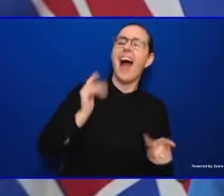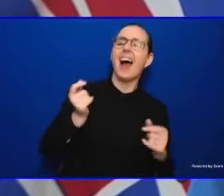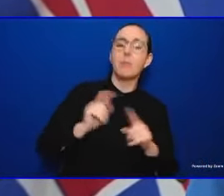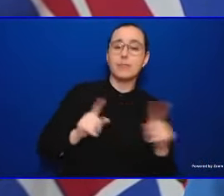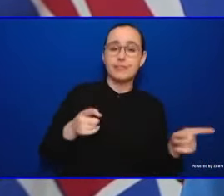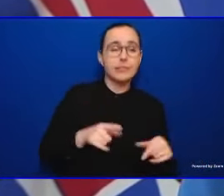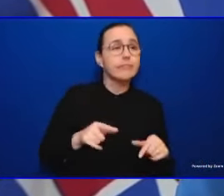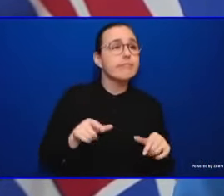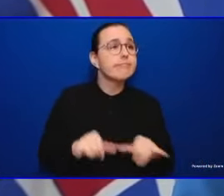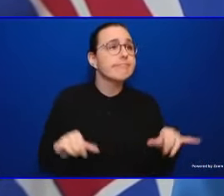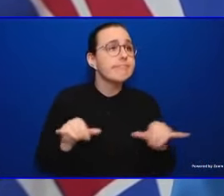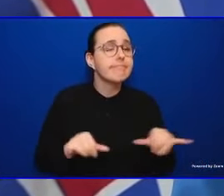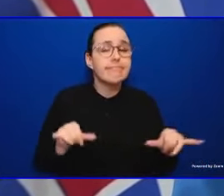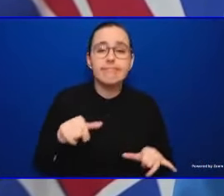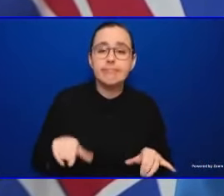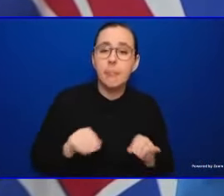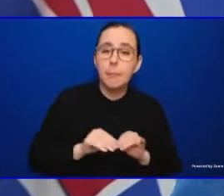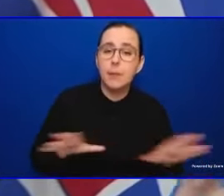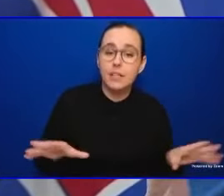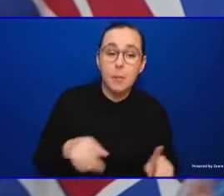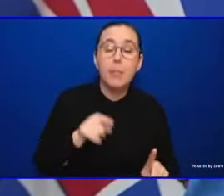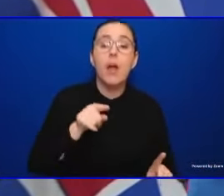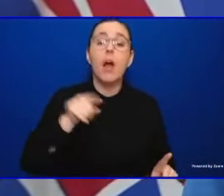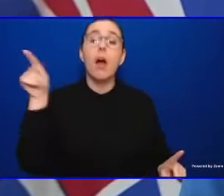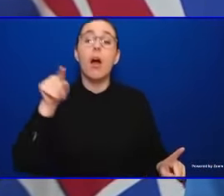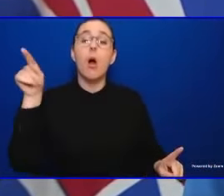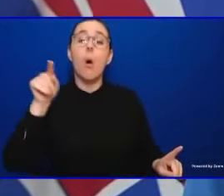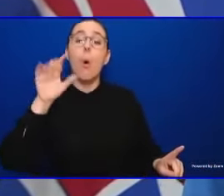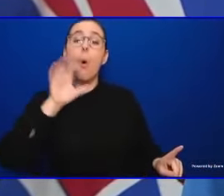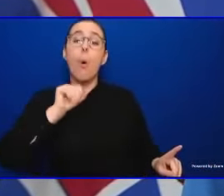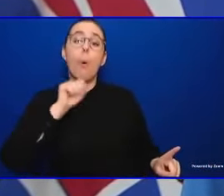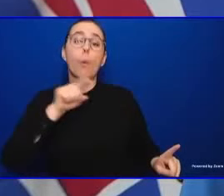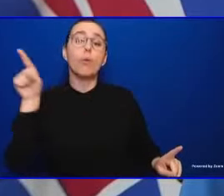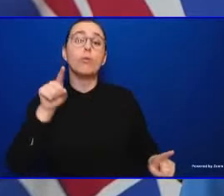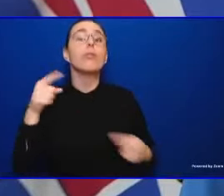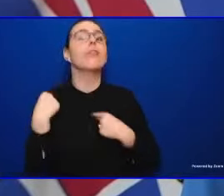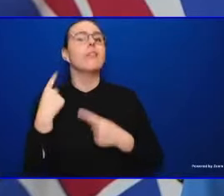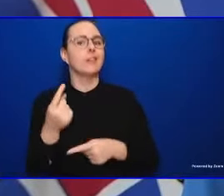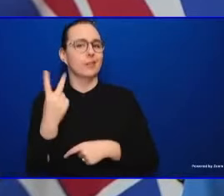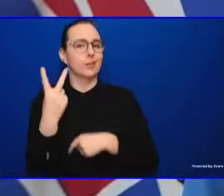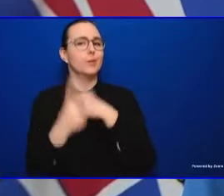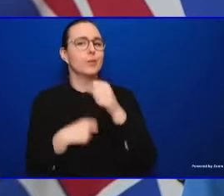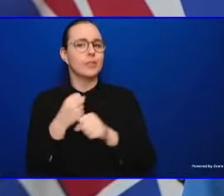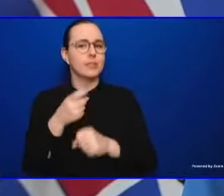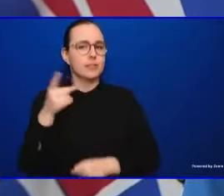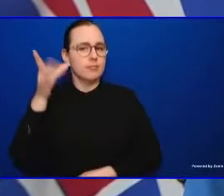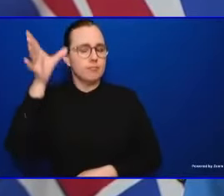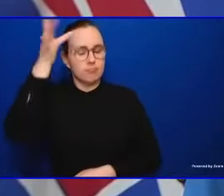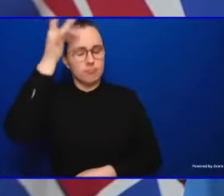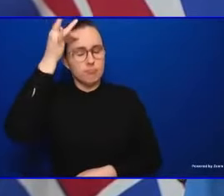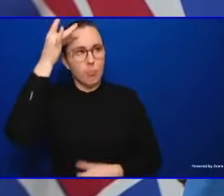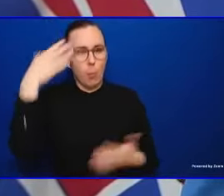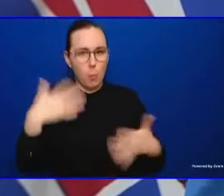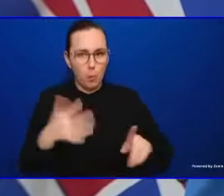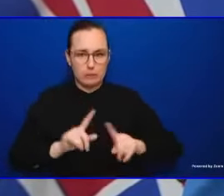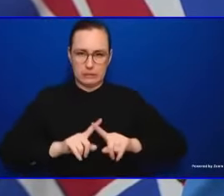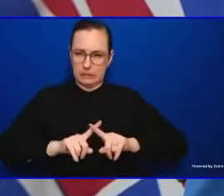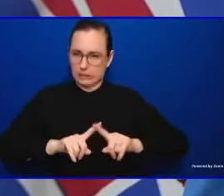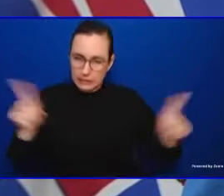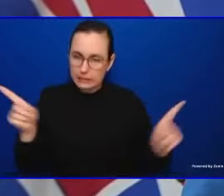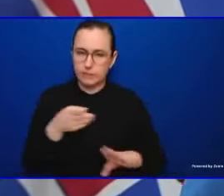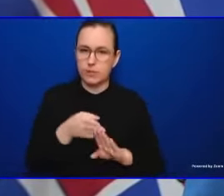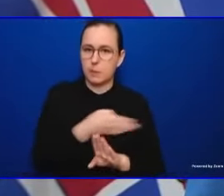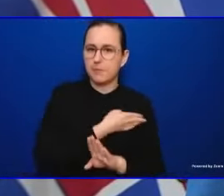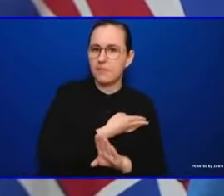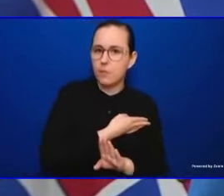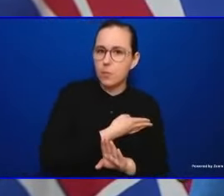before. And to all of our, for all of our school staff, our educators, support staff, principals,